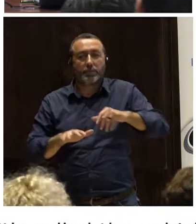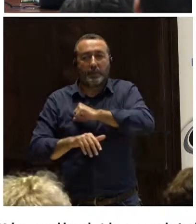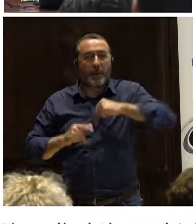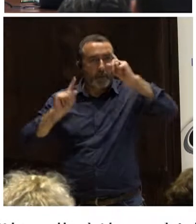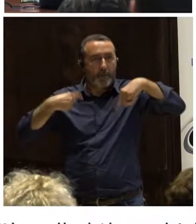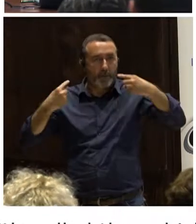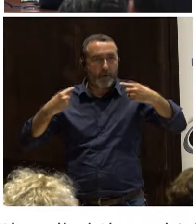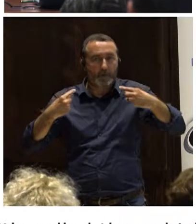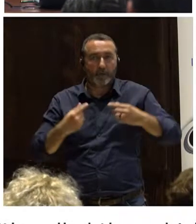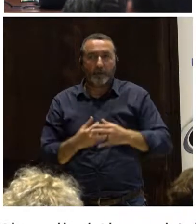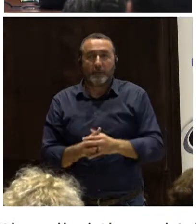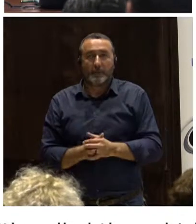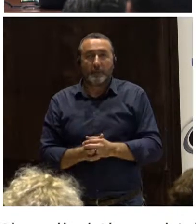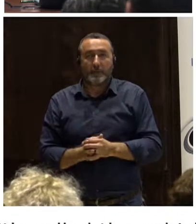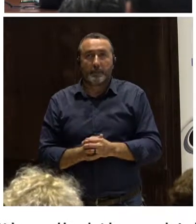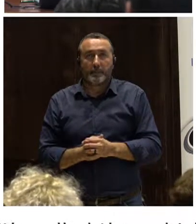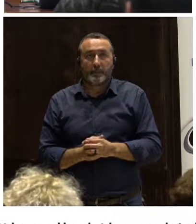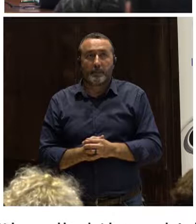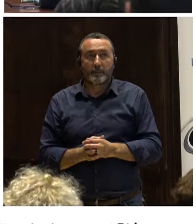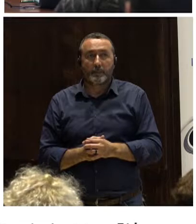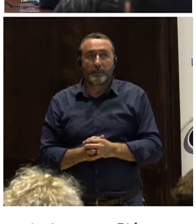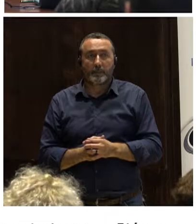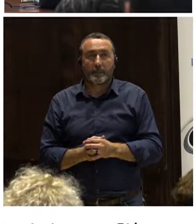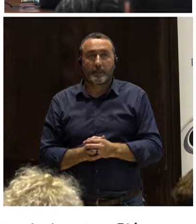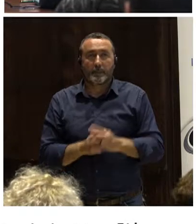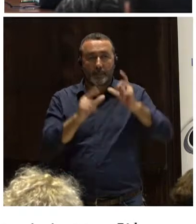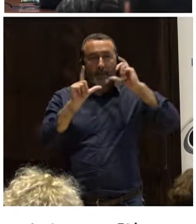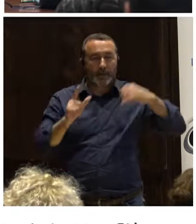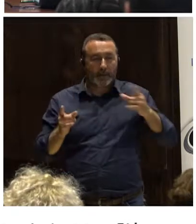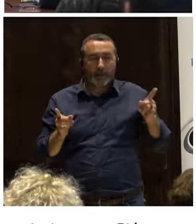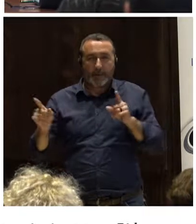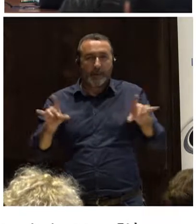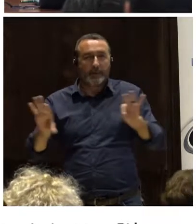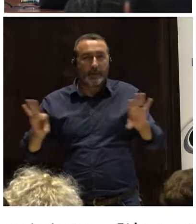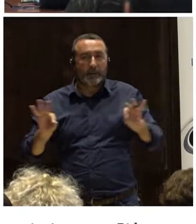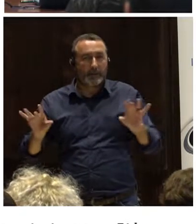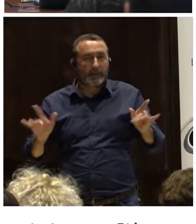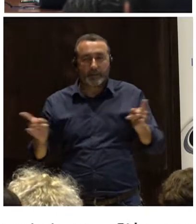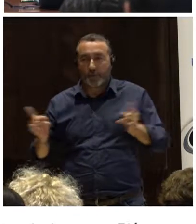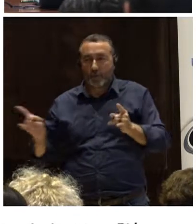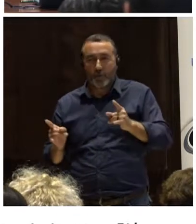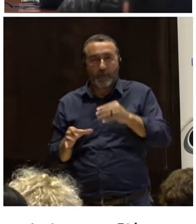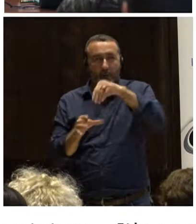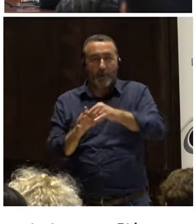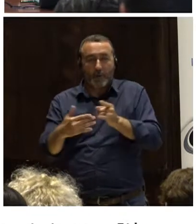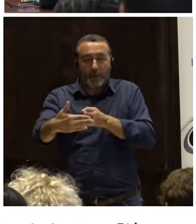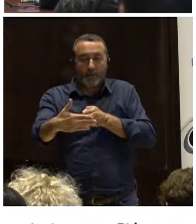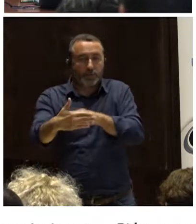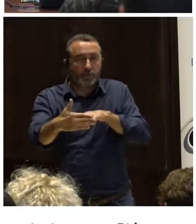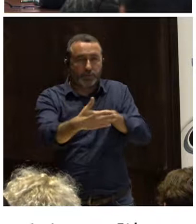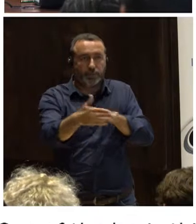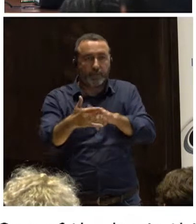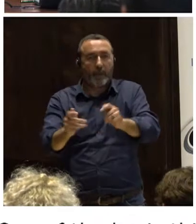One of the basic things are some ultrasonic sensors that detect the obstacles and provide some information